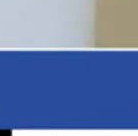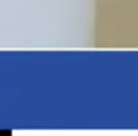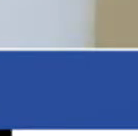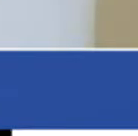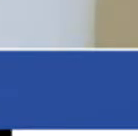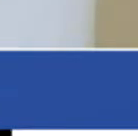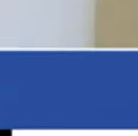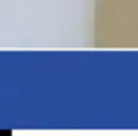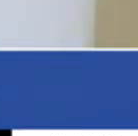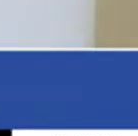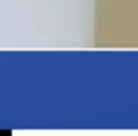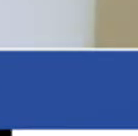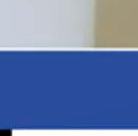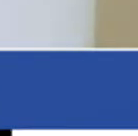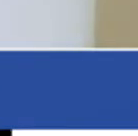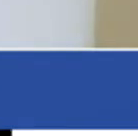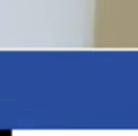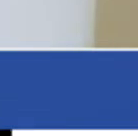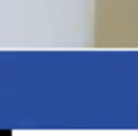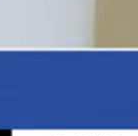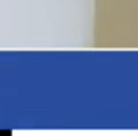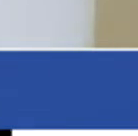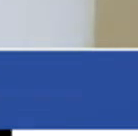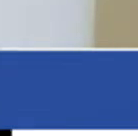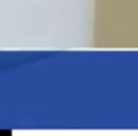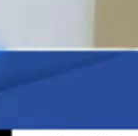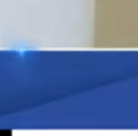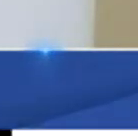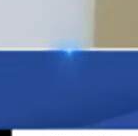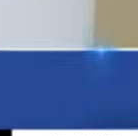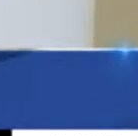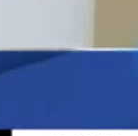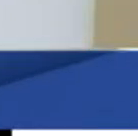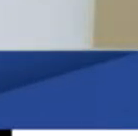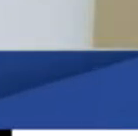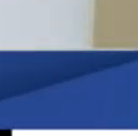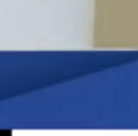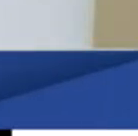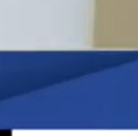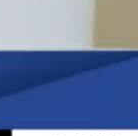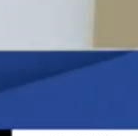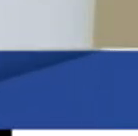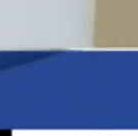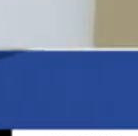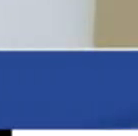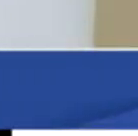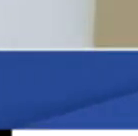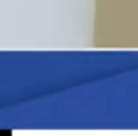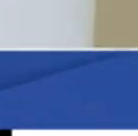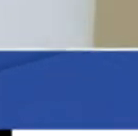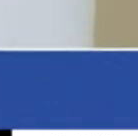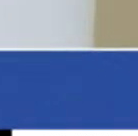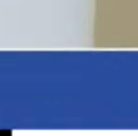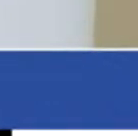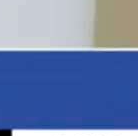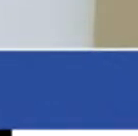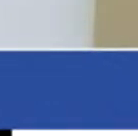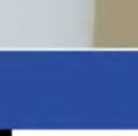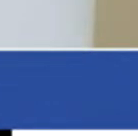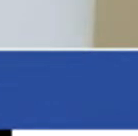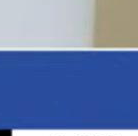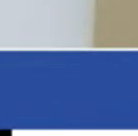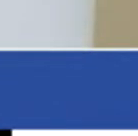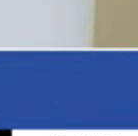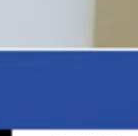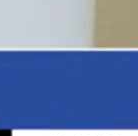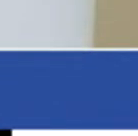Problem, not only in Kenya but also in the world. So by stopping unbranded products from coming into the